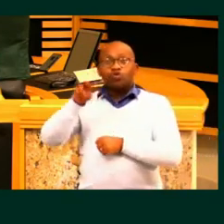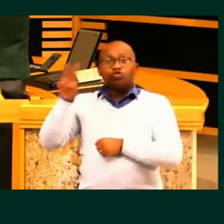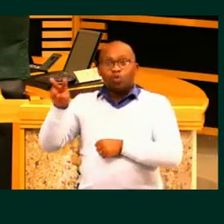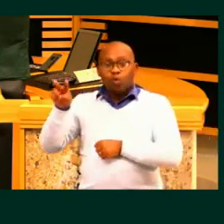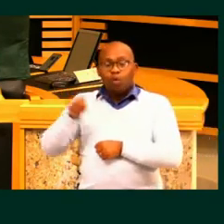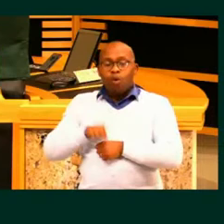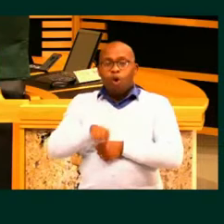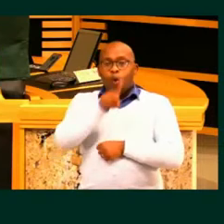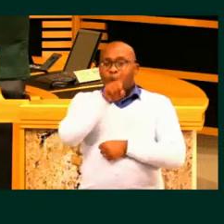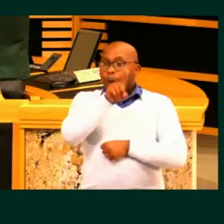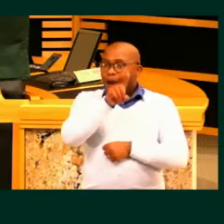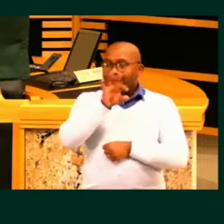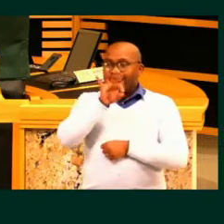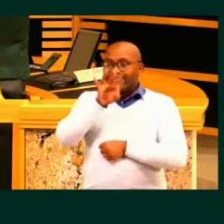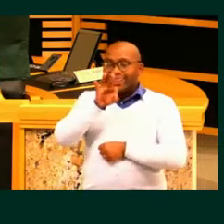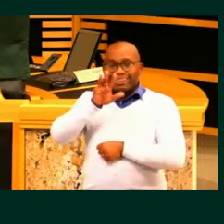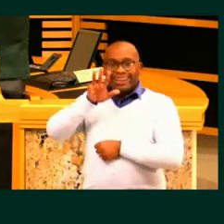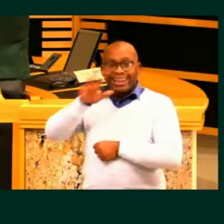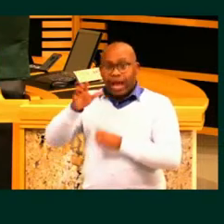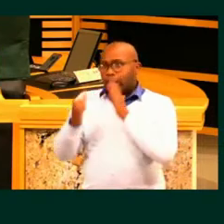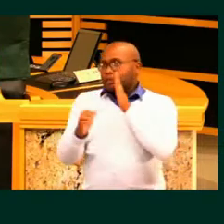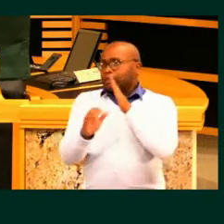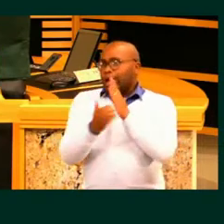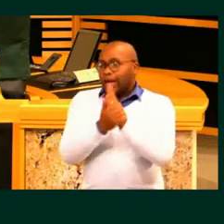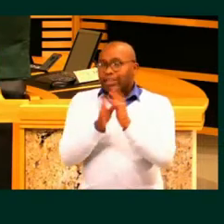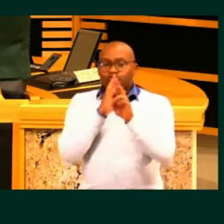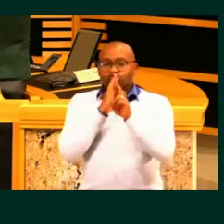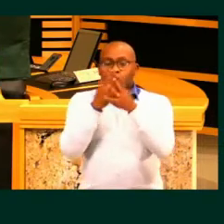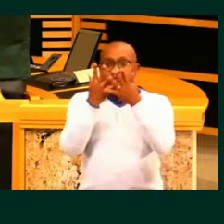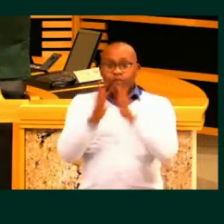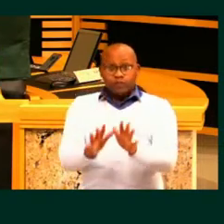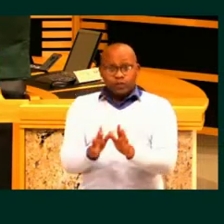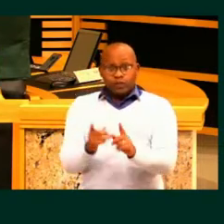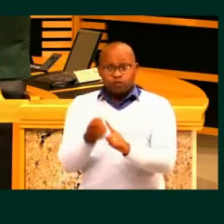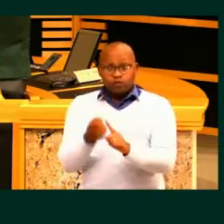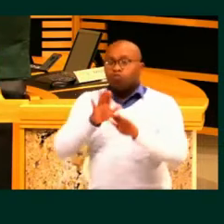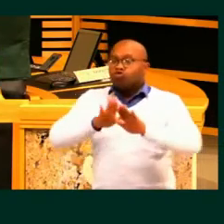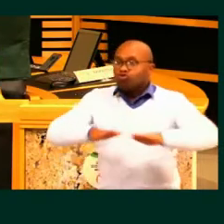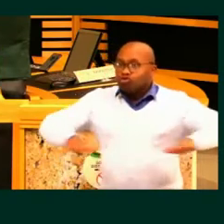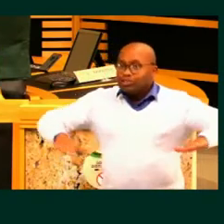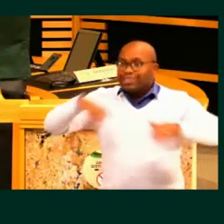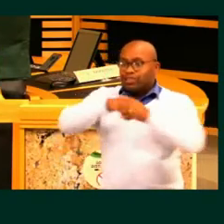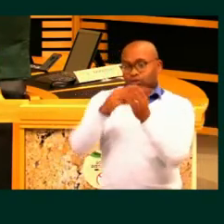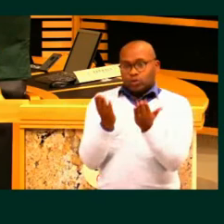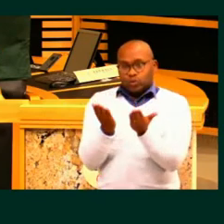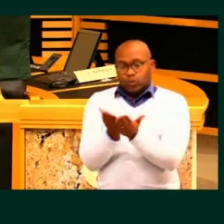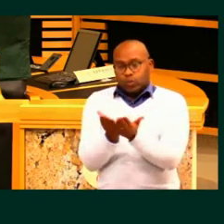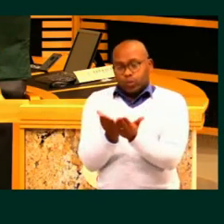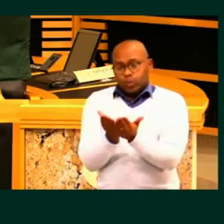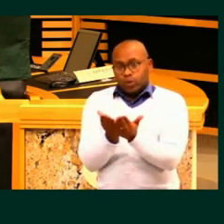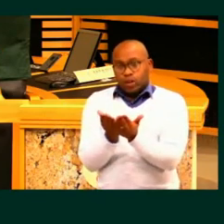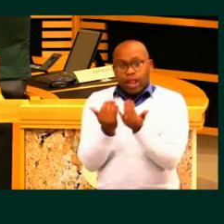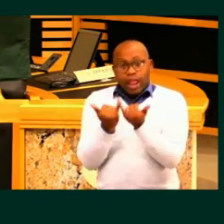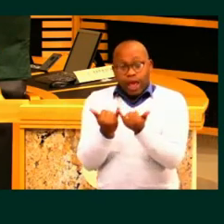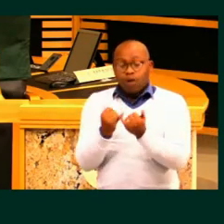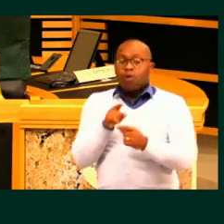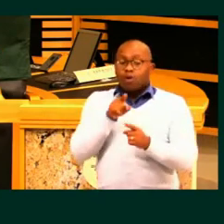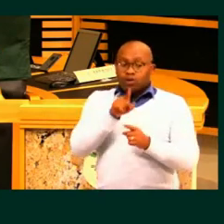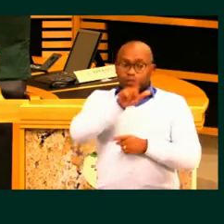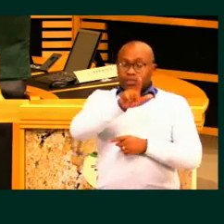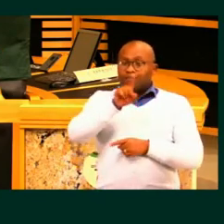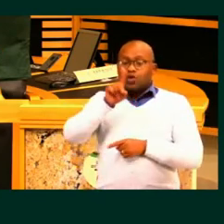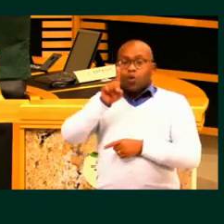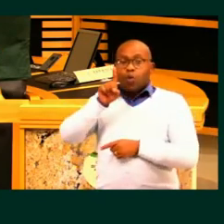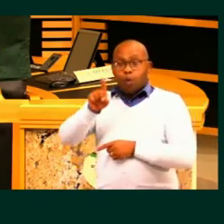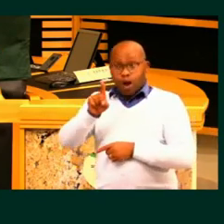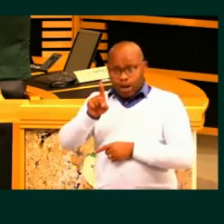registered statutary rape cas es which accounted for 3.12% of all registered cases and 71 registered